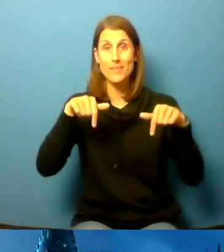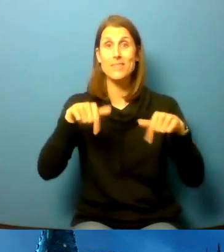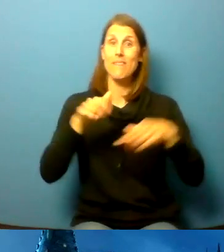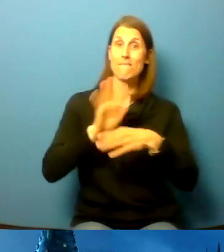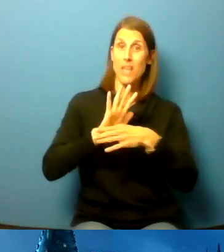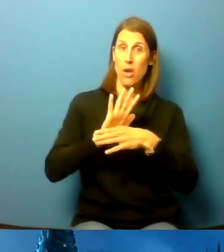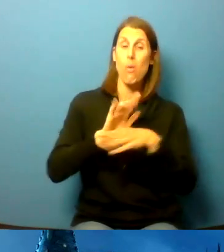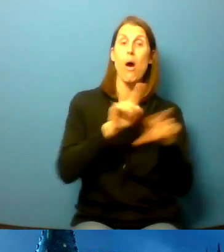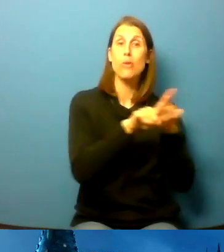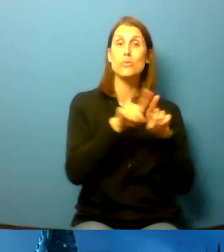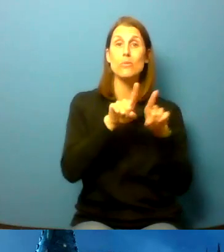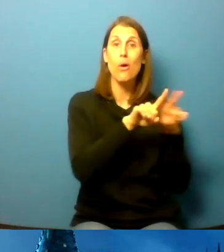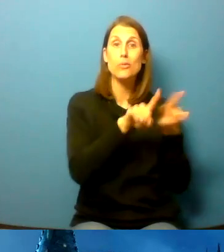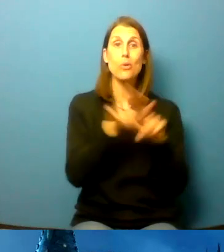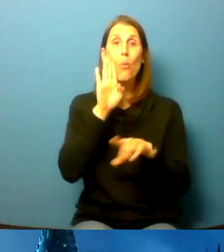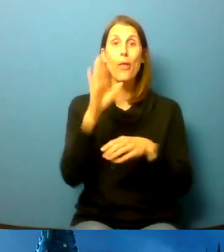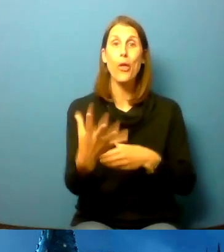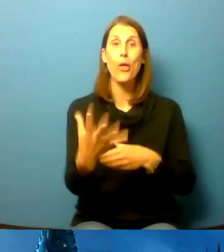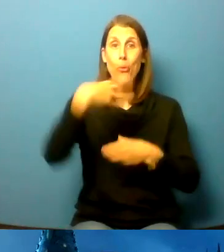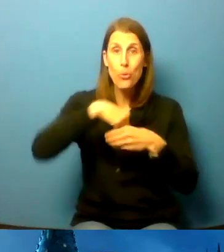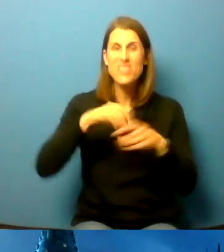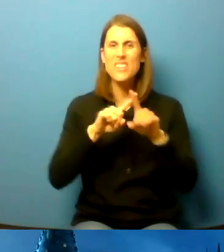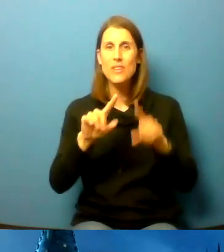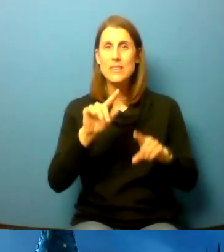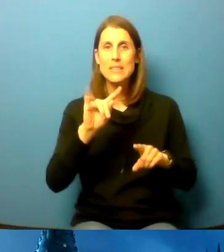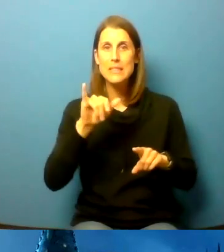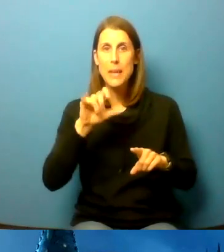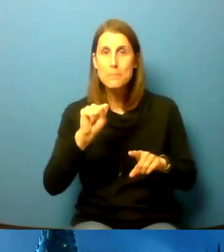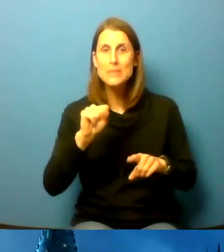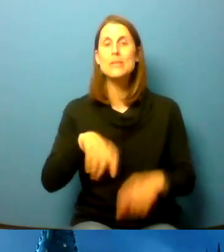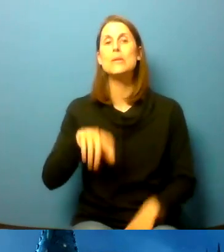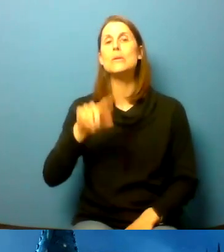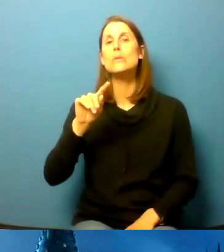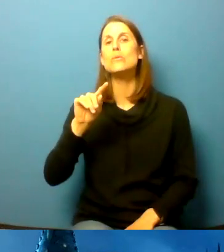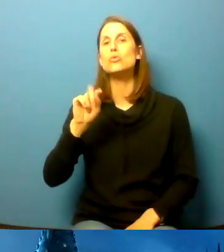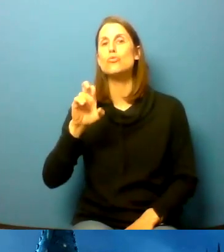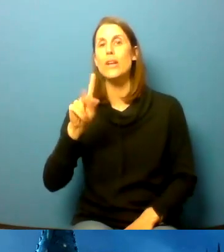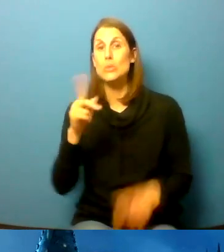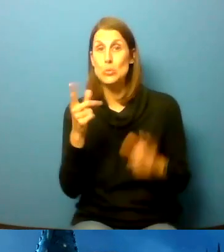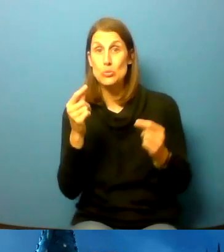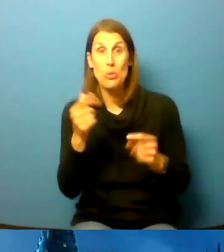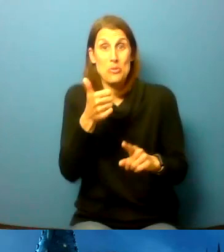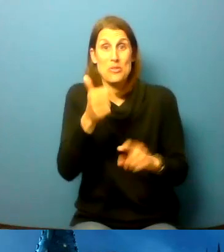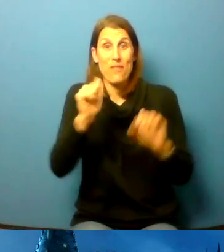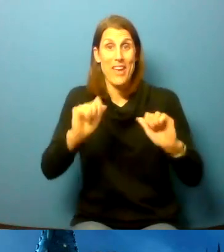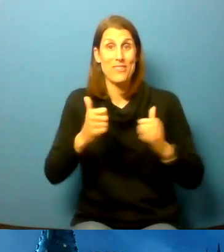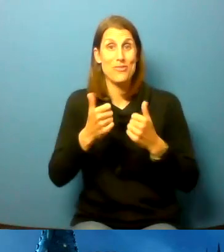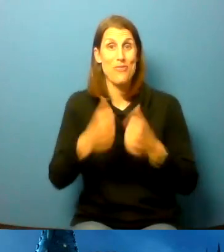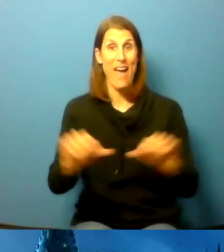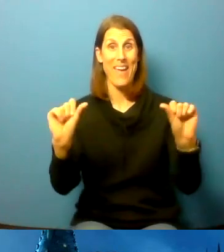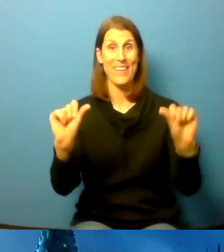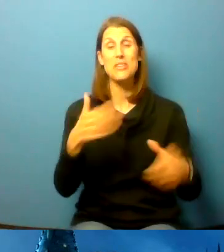videos and websites so that anybody who wants to dive in and try it can go for it. So thank you both for taking the